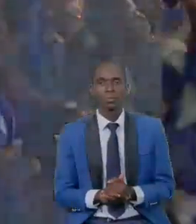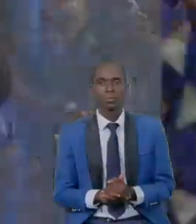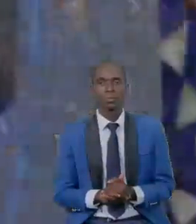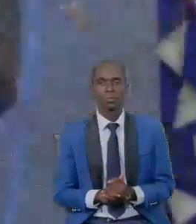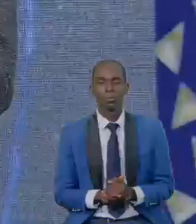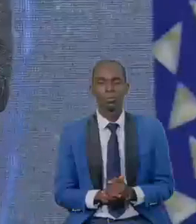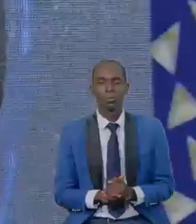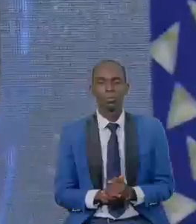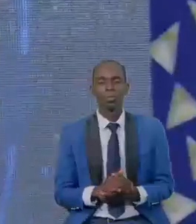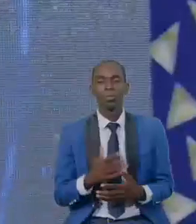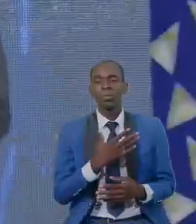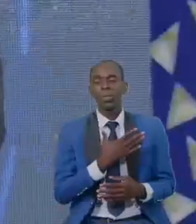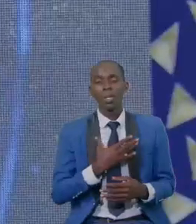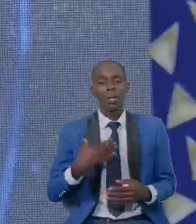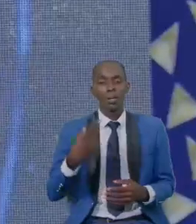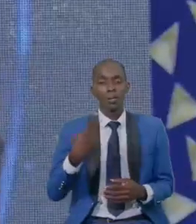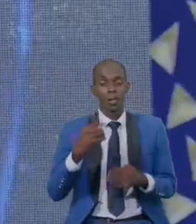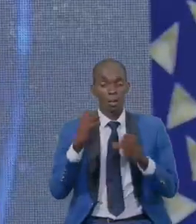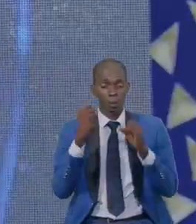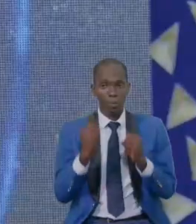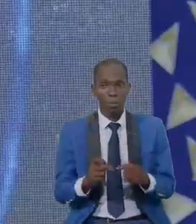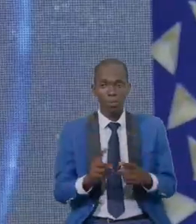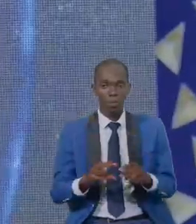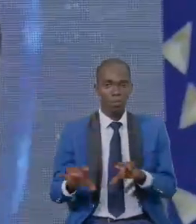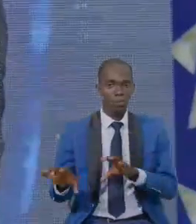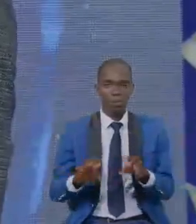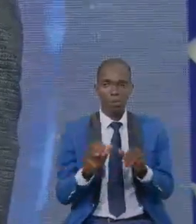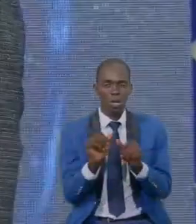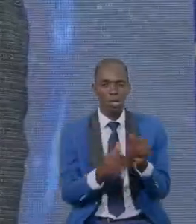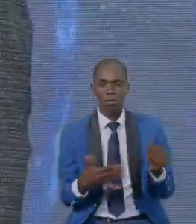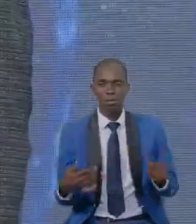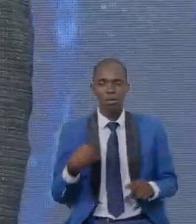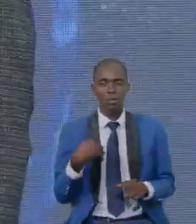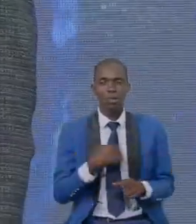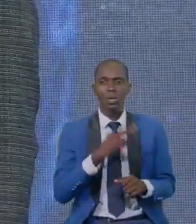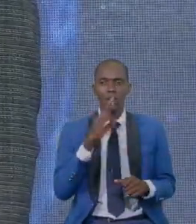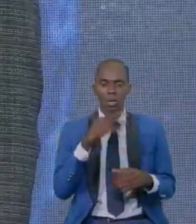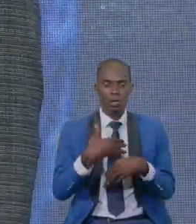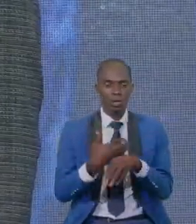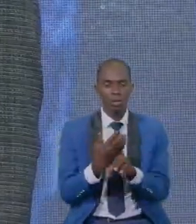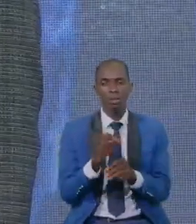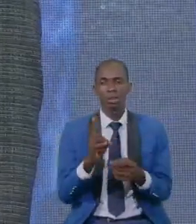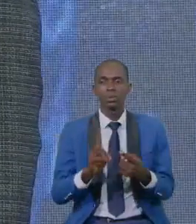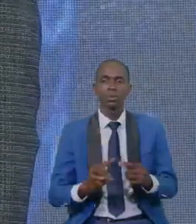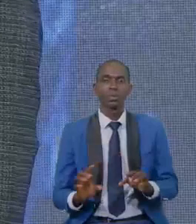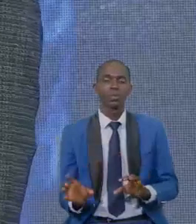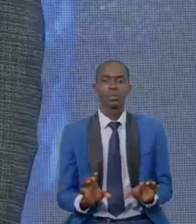And the power to do everything we're created to do.